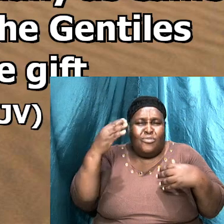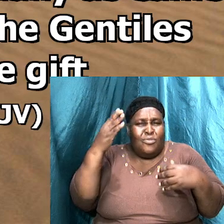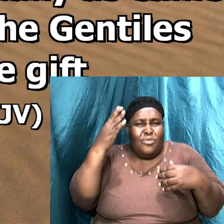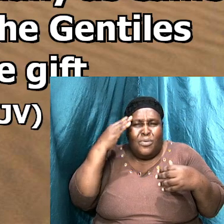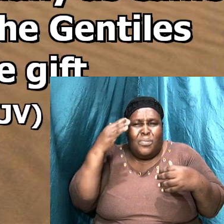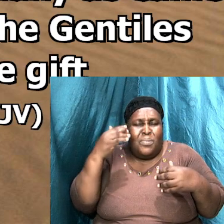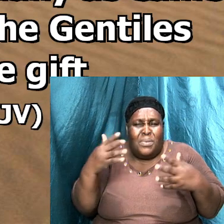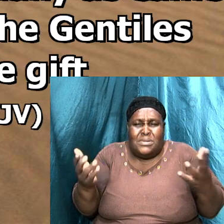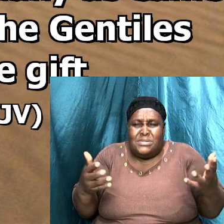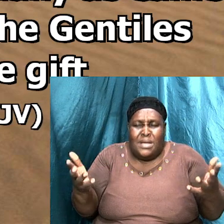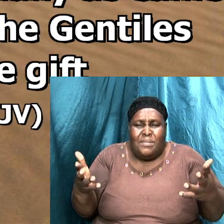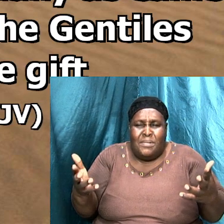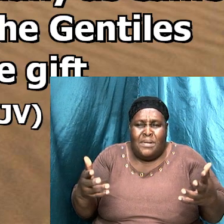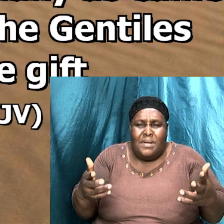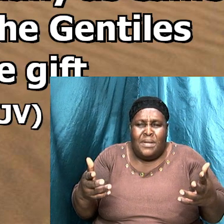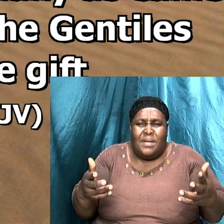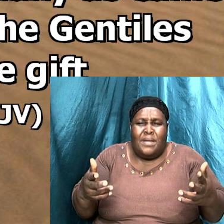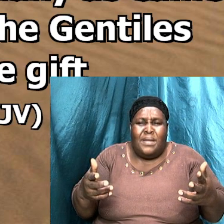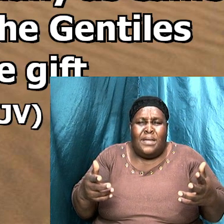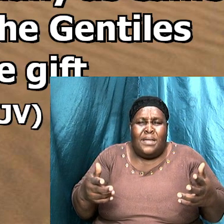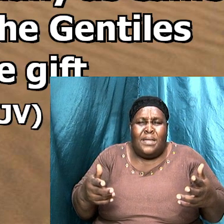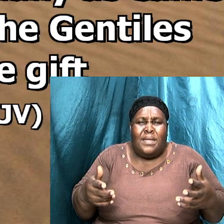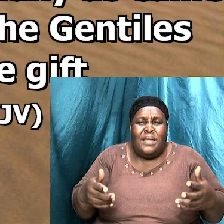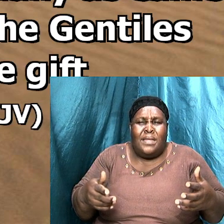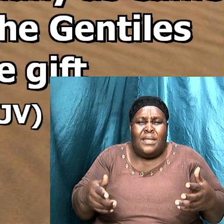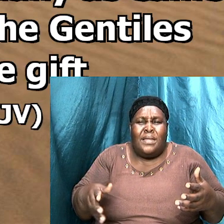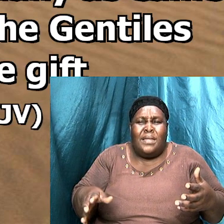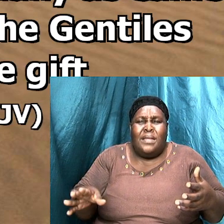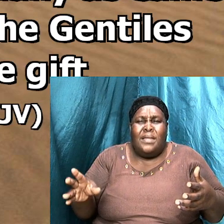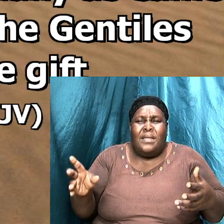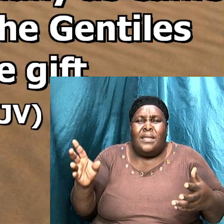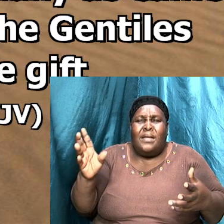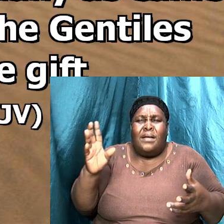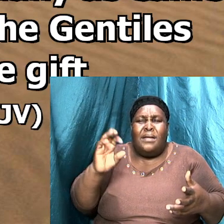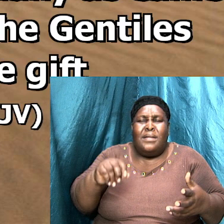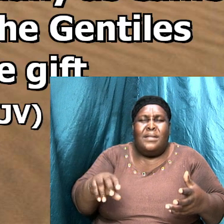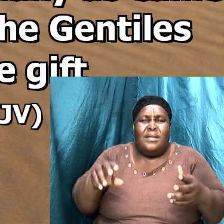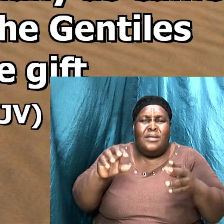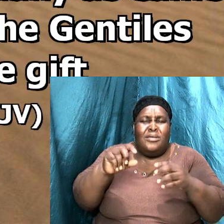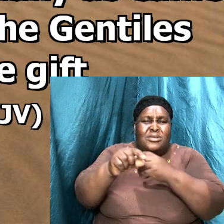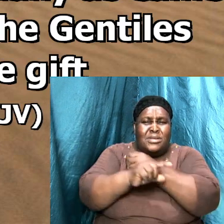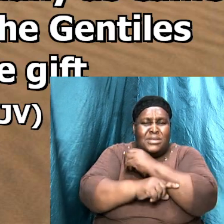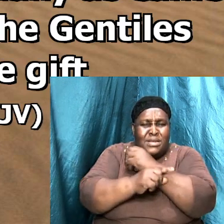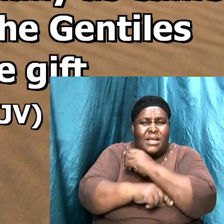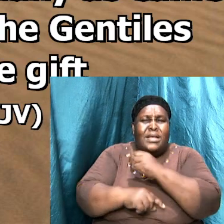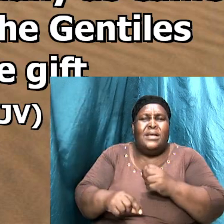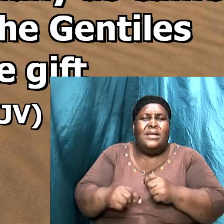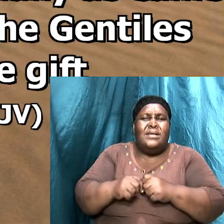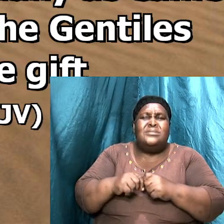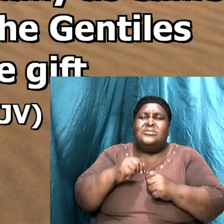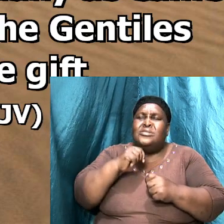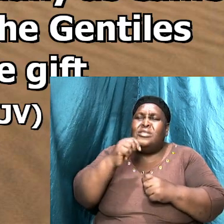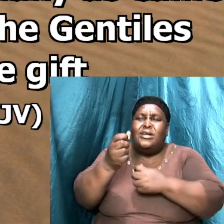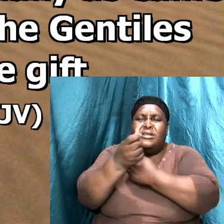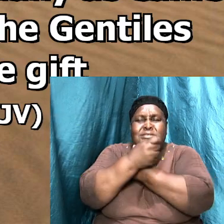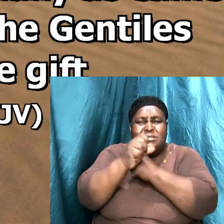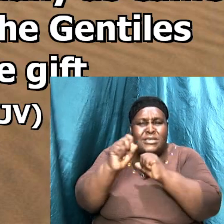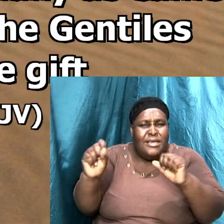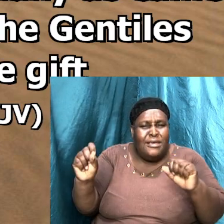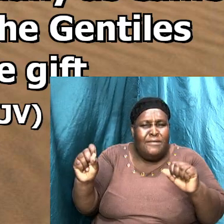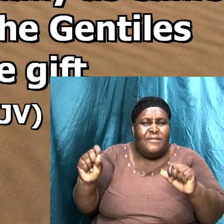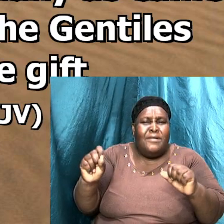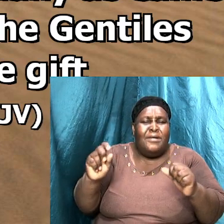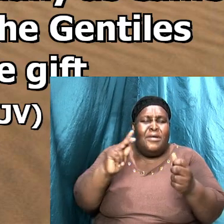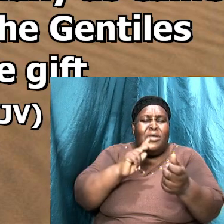Cornelius was a devoted man but Cornelius was not saved Peter got the key on the day of